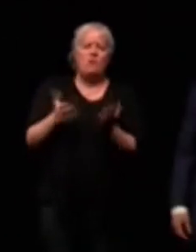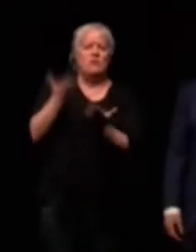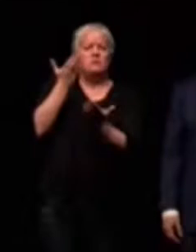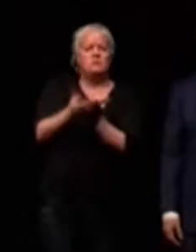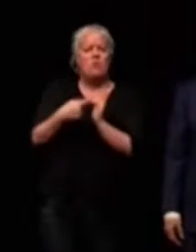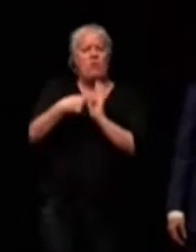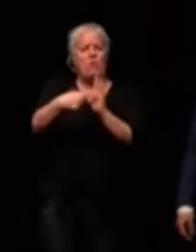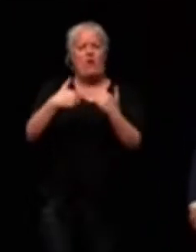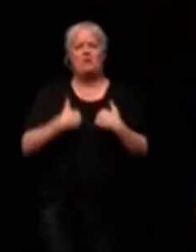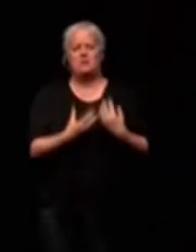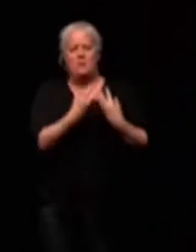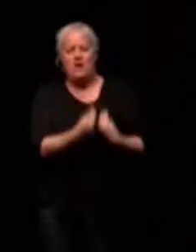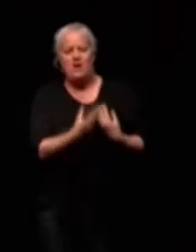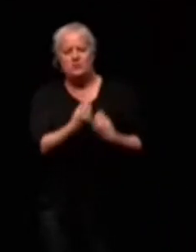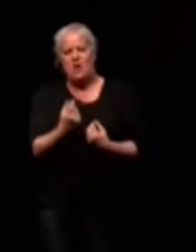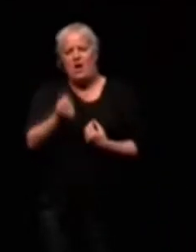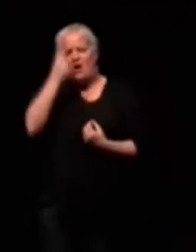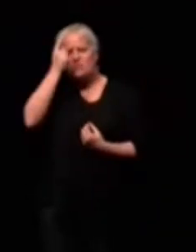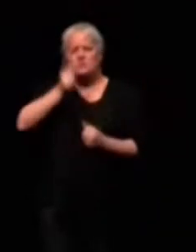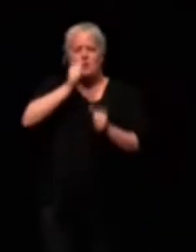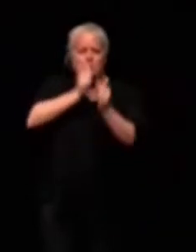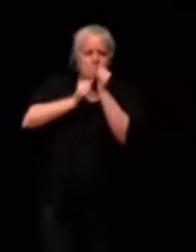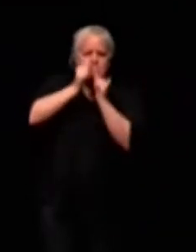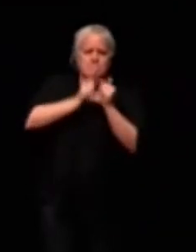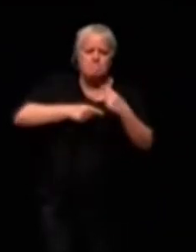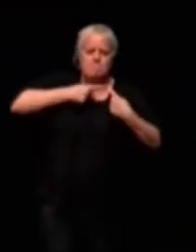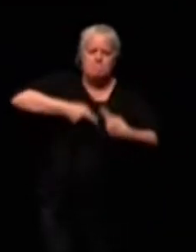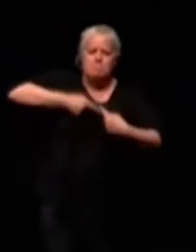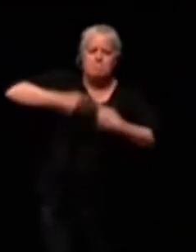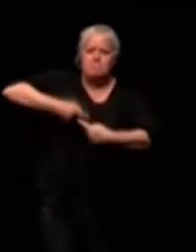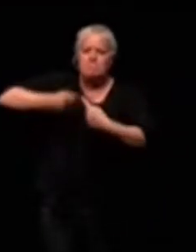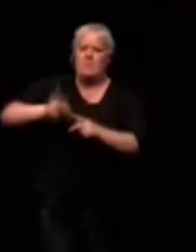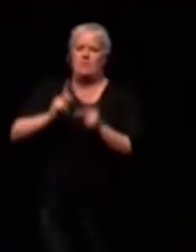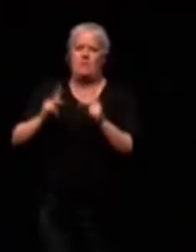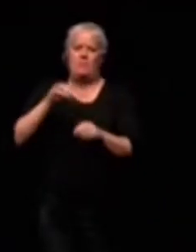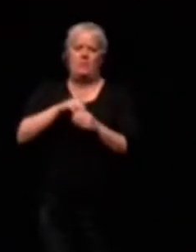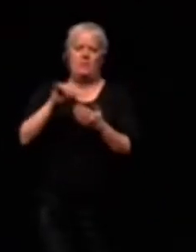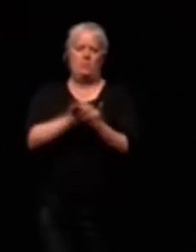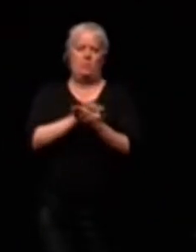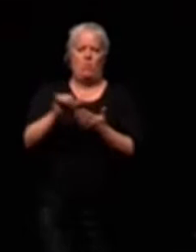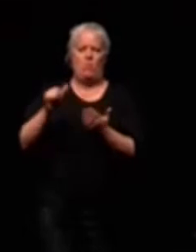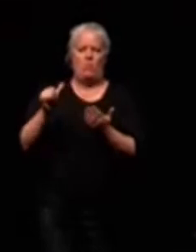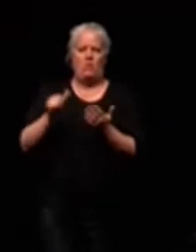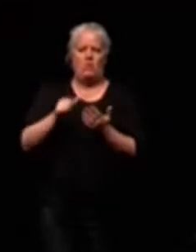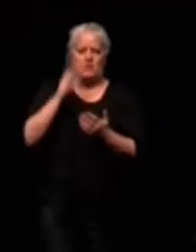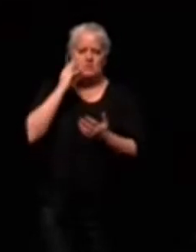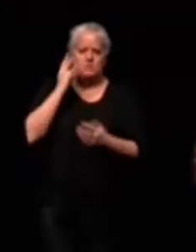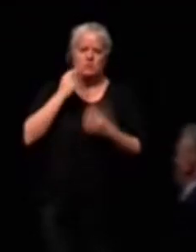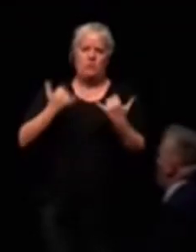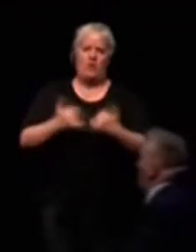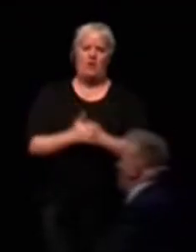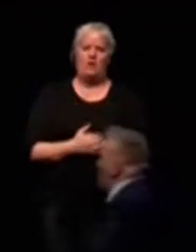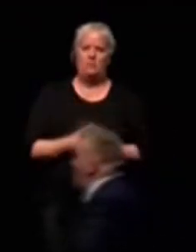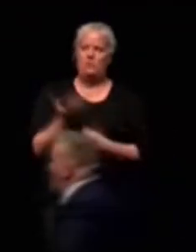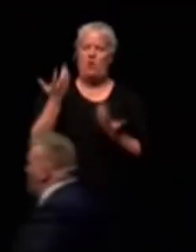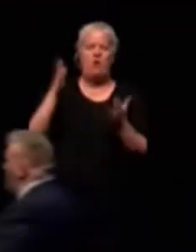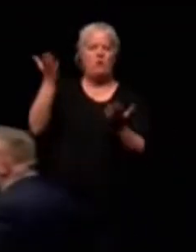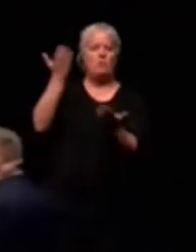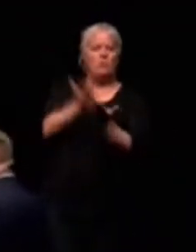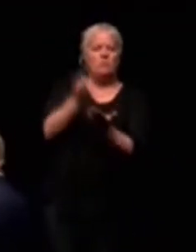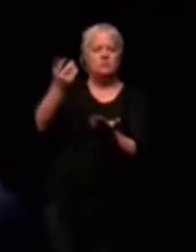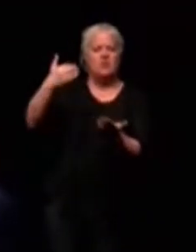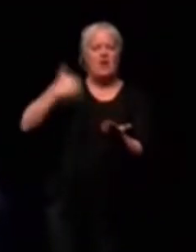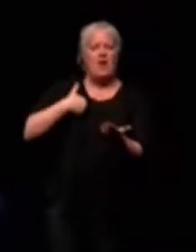to understand the hardships that working New Yorkers are going through, the capacity to come up